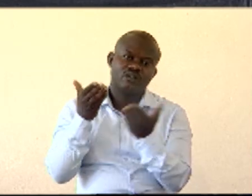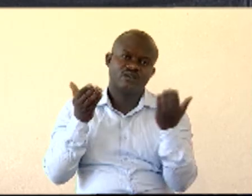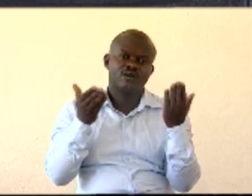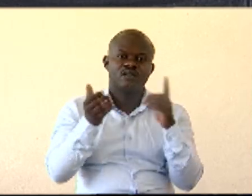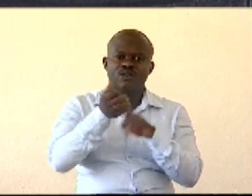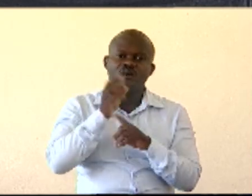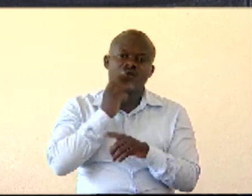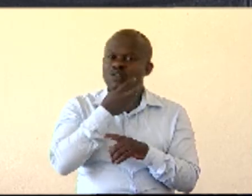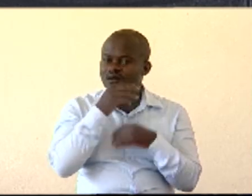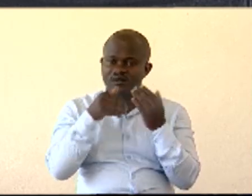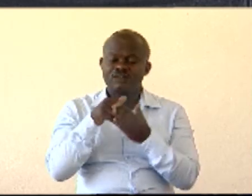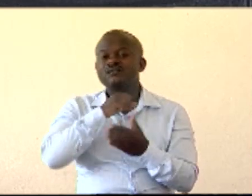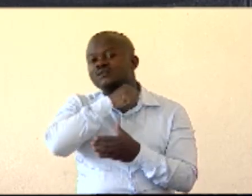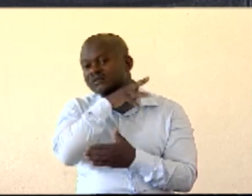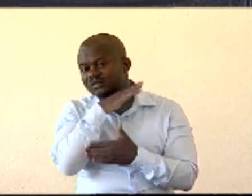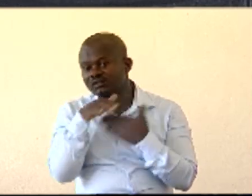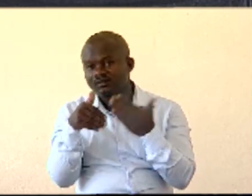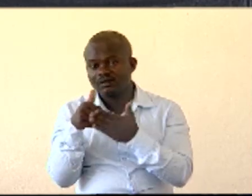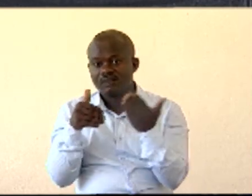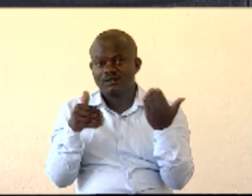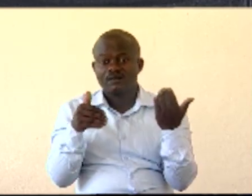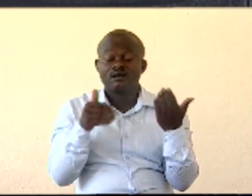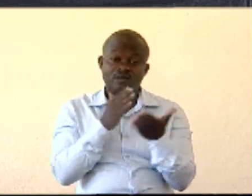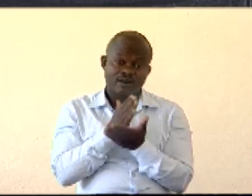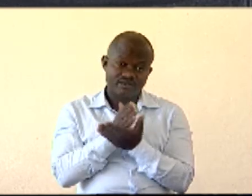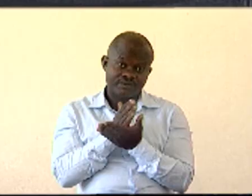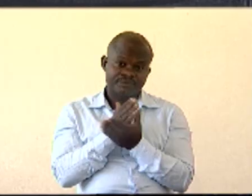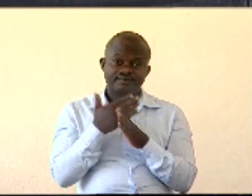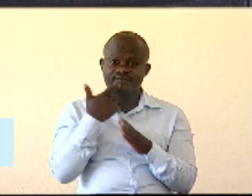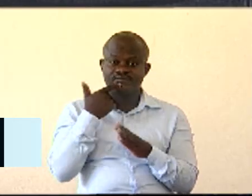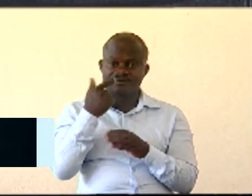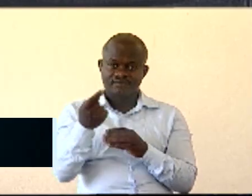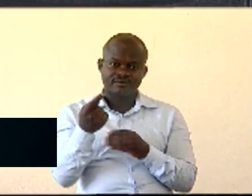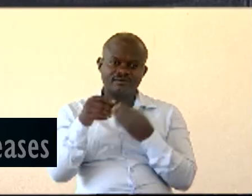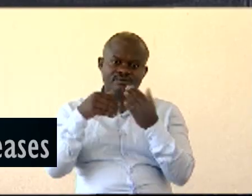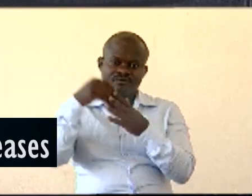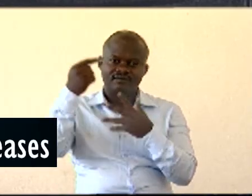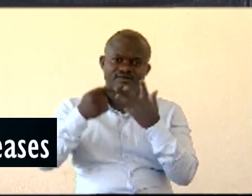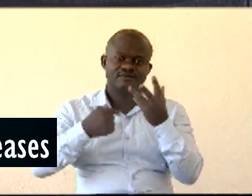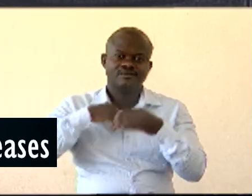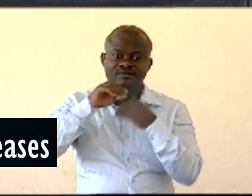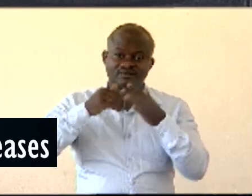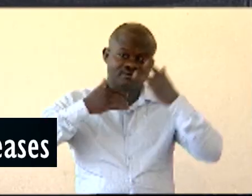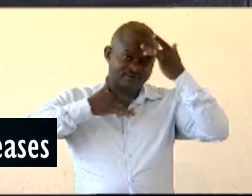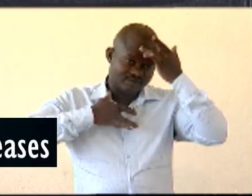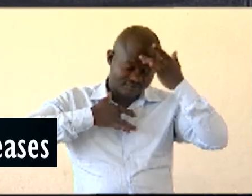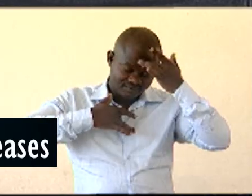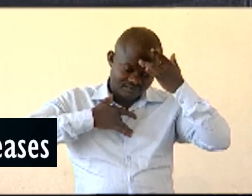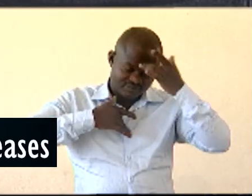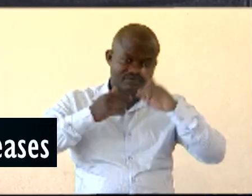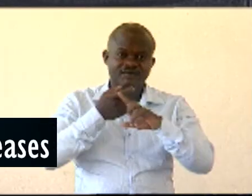took water that has been contaminated. All right? So these are diseases caused